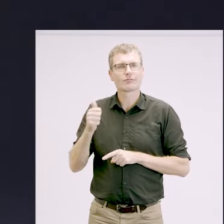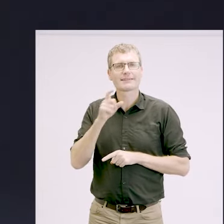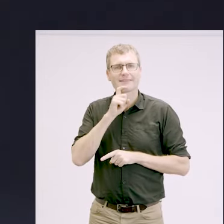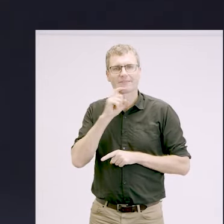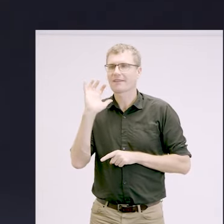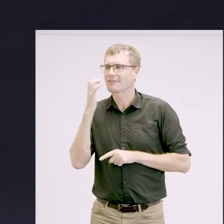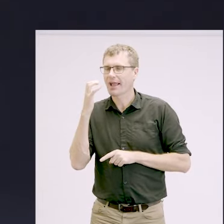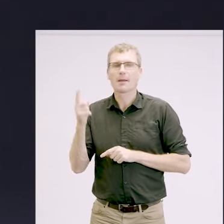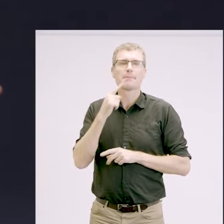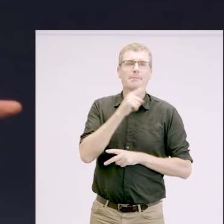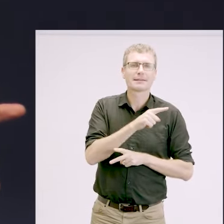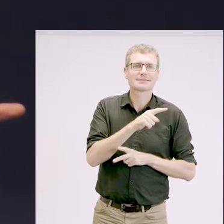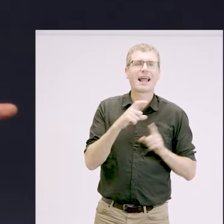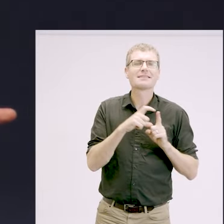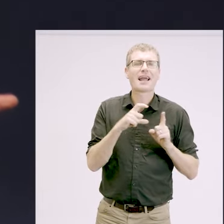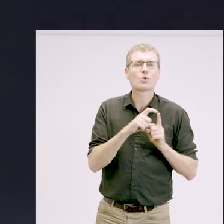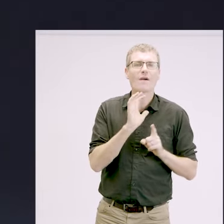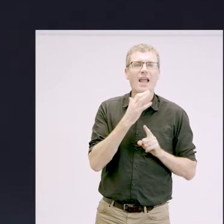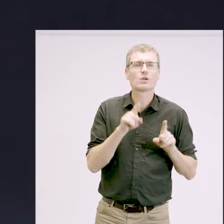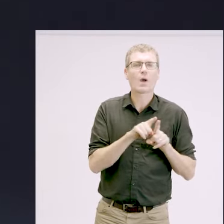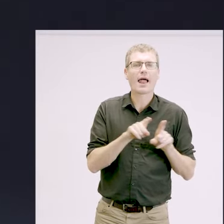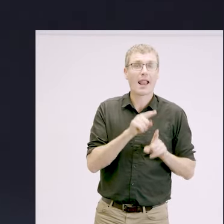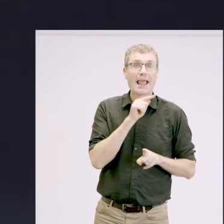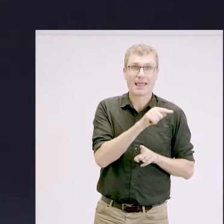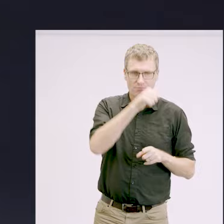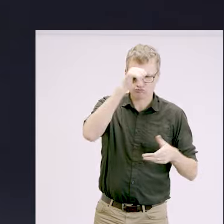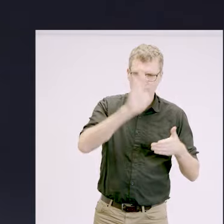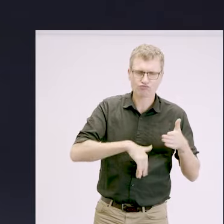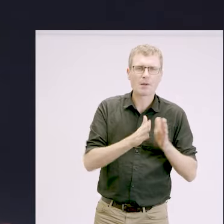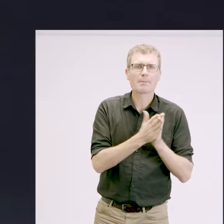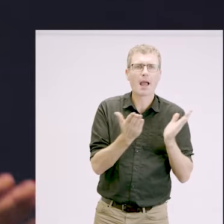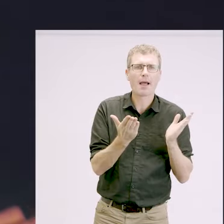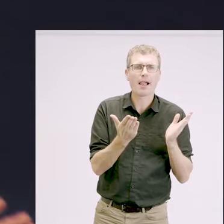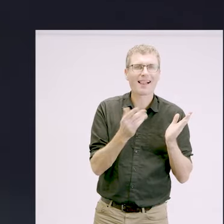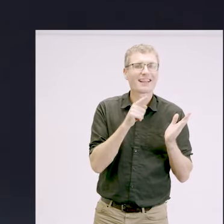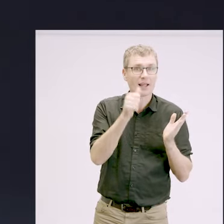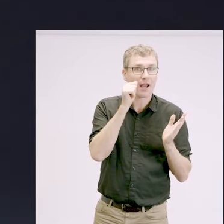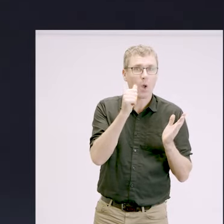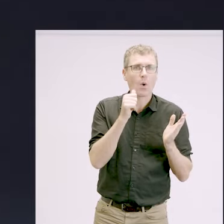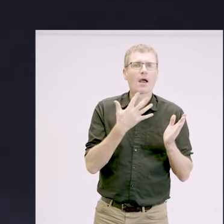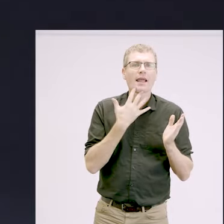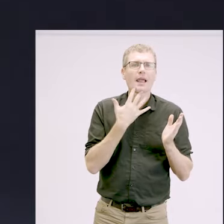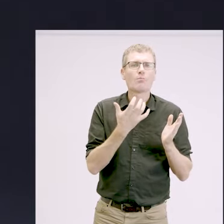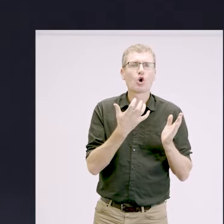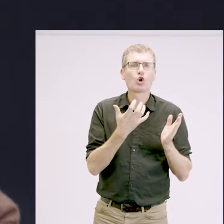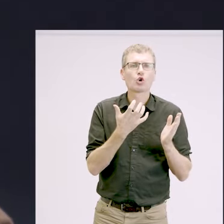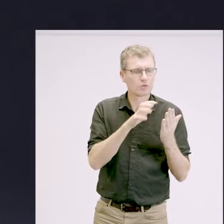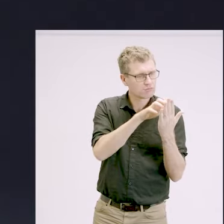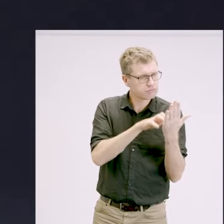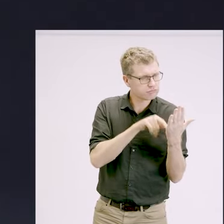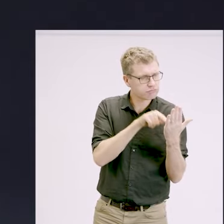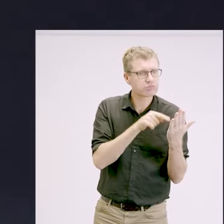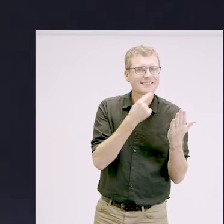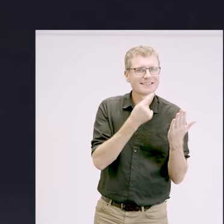afraid. Also, though, Daniel's afraid. Daniel knows his Bible. He's a very, very good Israelite. He knows that the